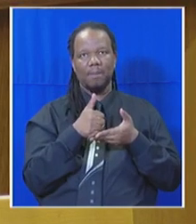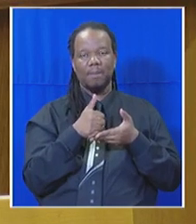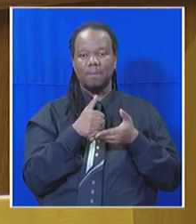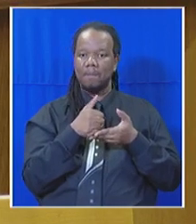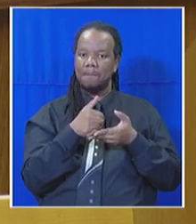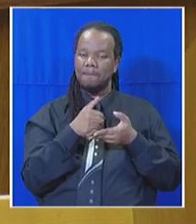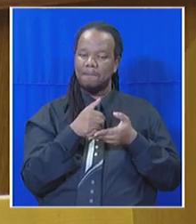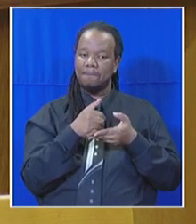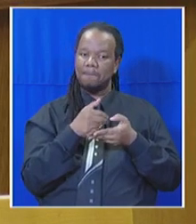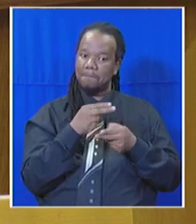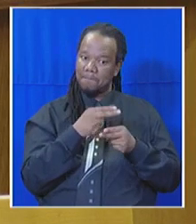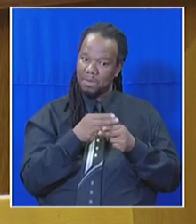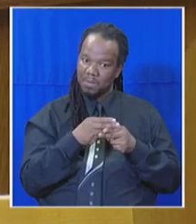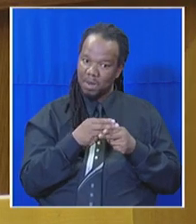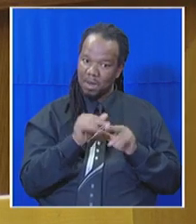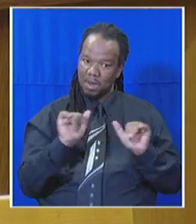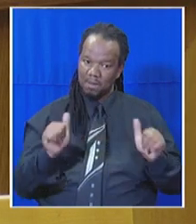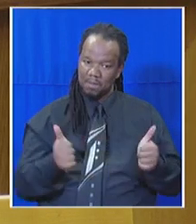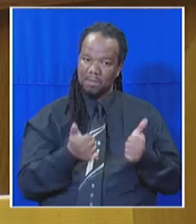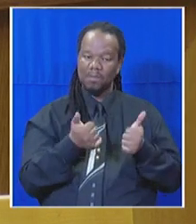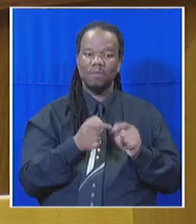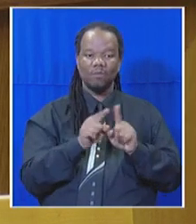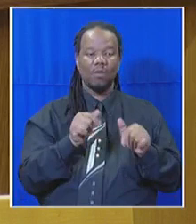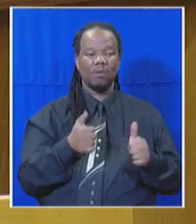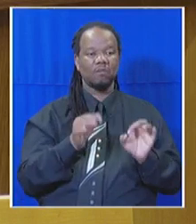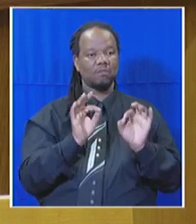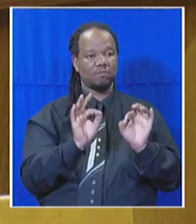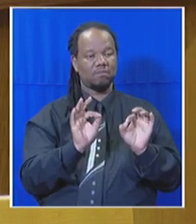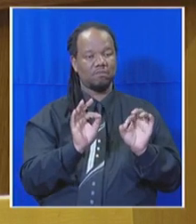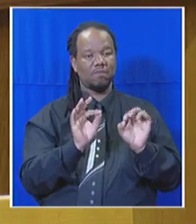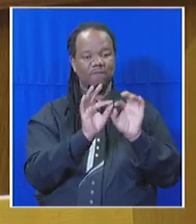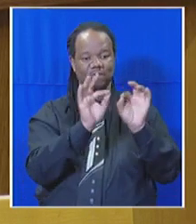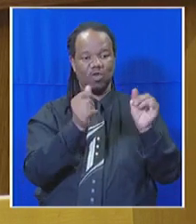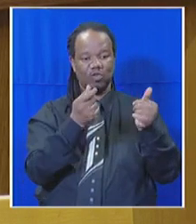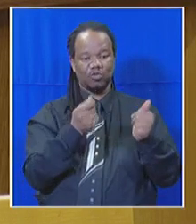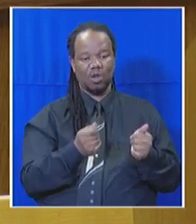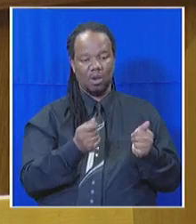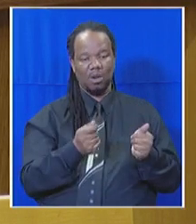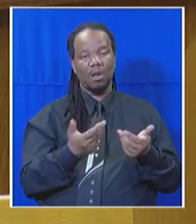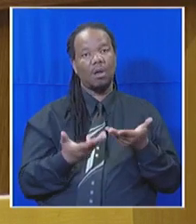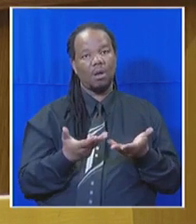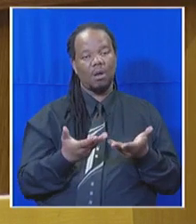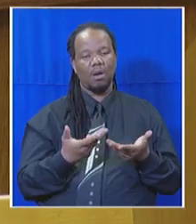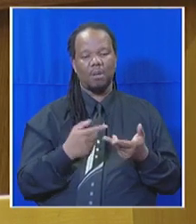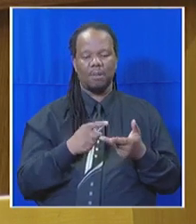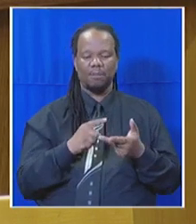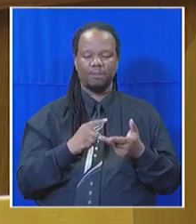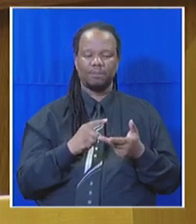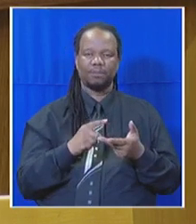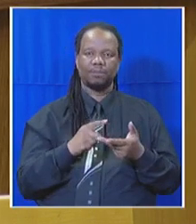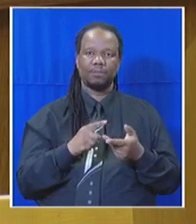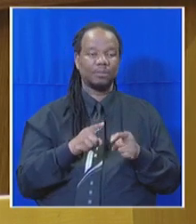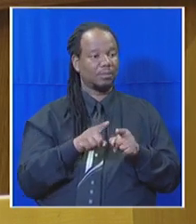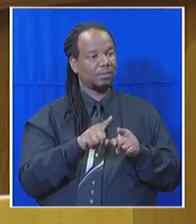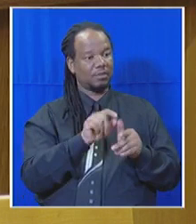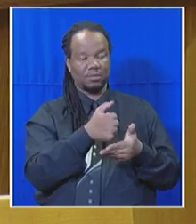for complete and accurate financial statements, resolving how to carry